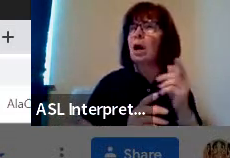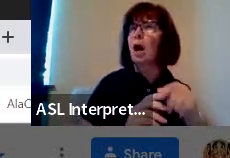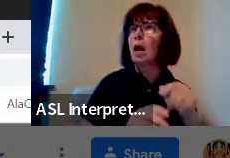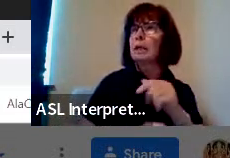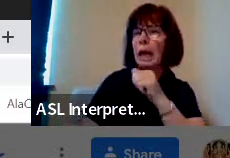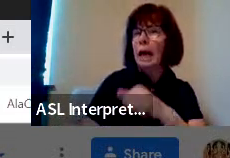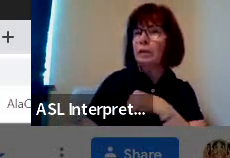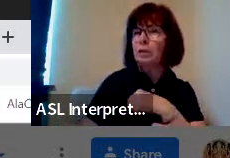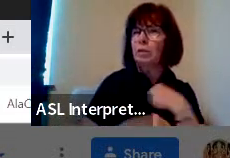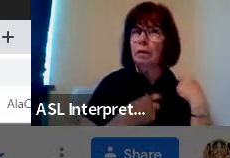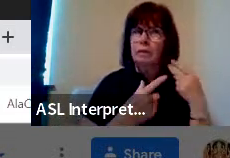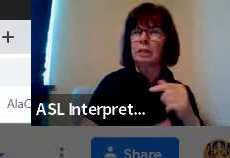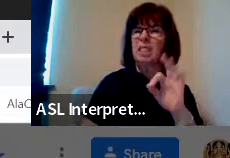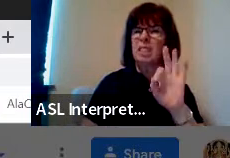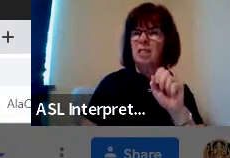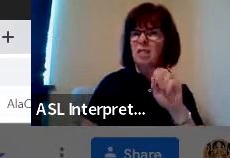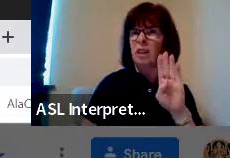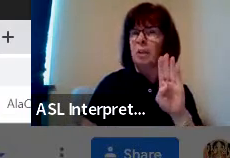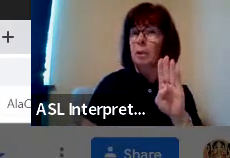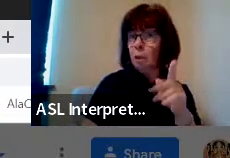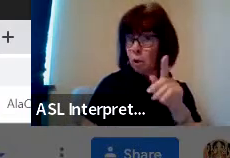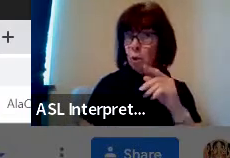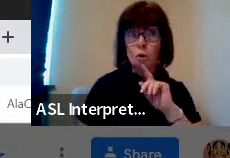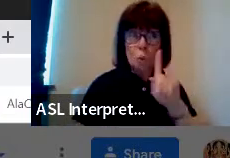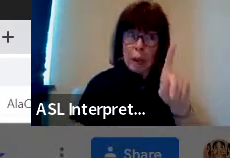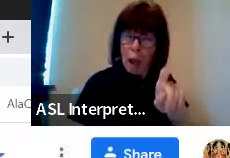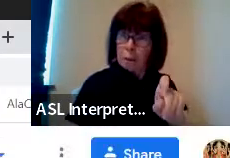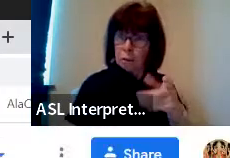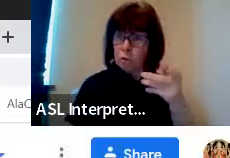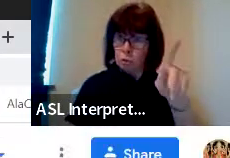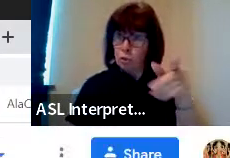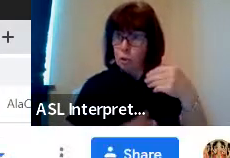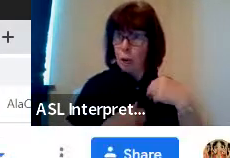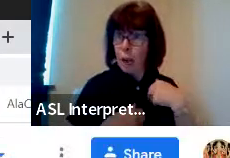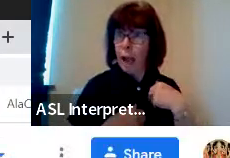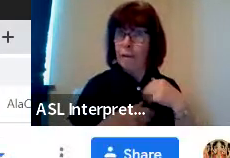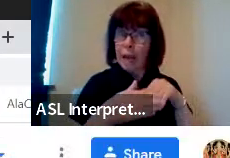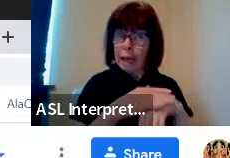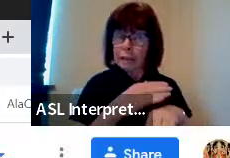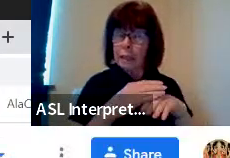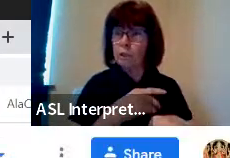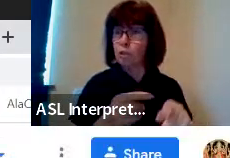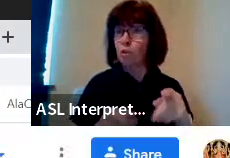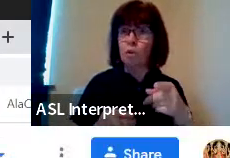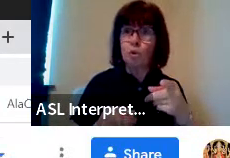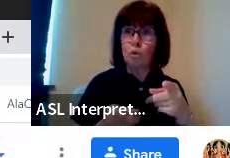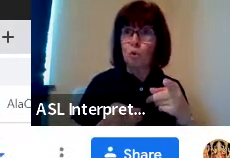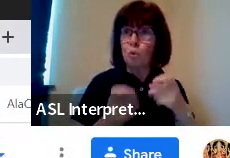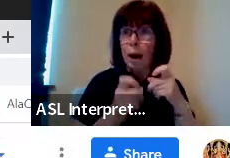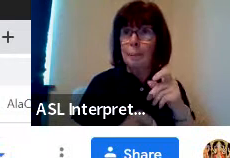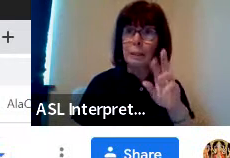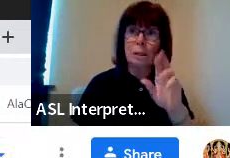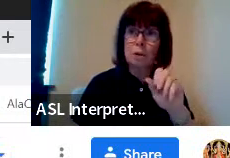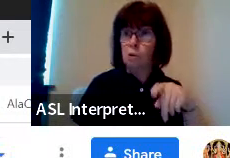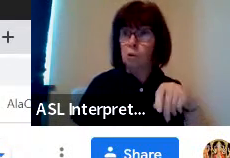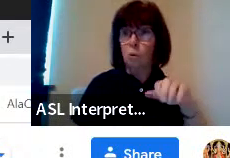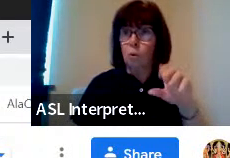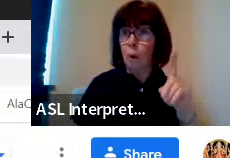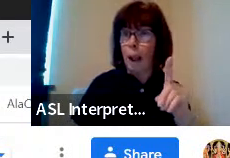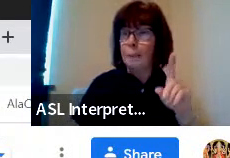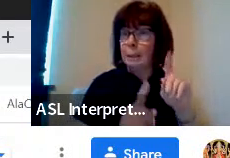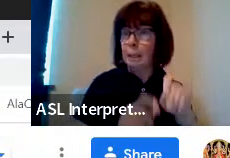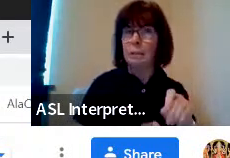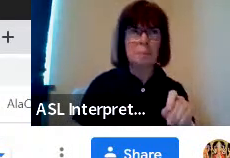we are asking people, do you have access to rapid tests? And I think it's about 75 to 80% of